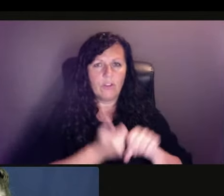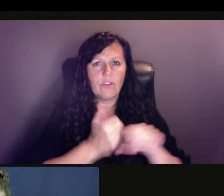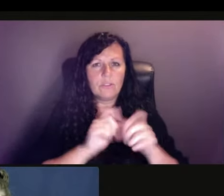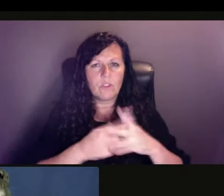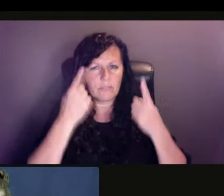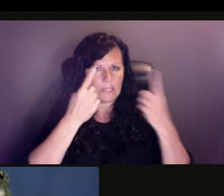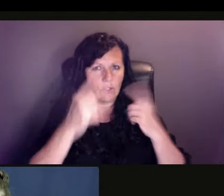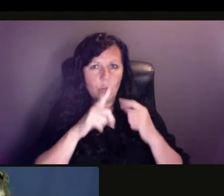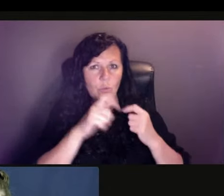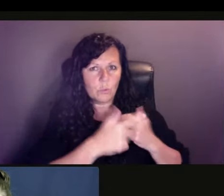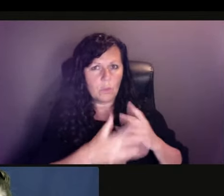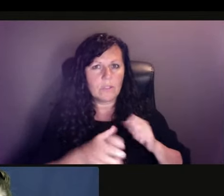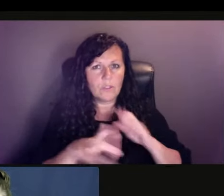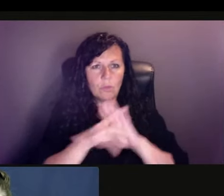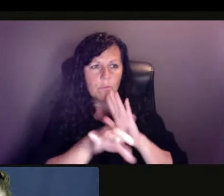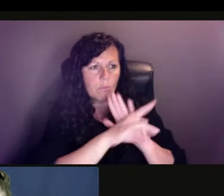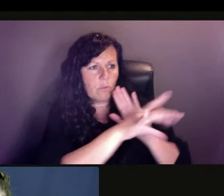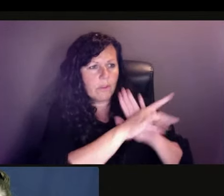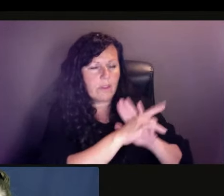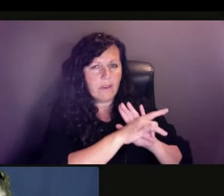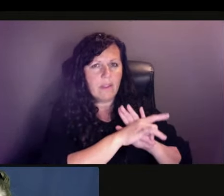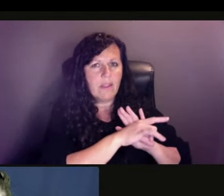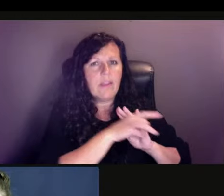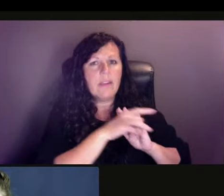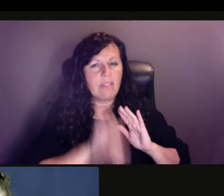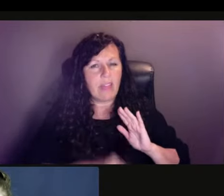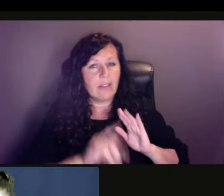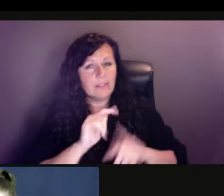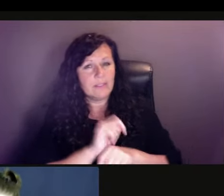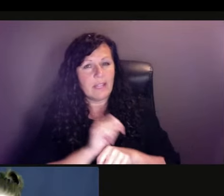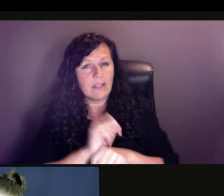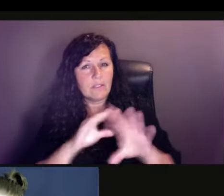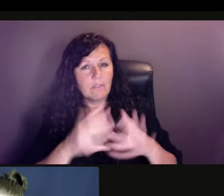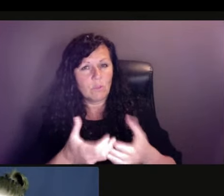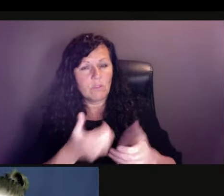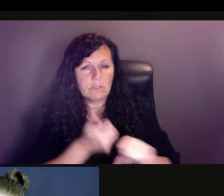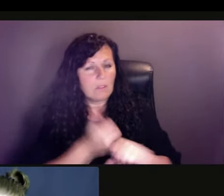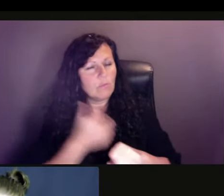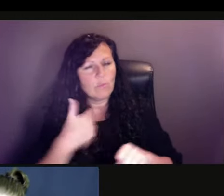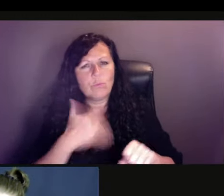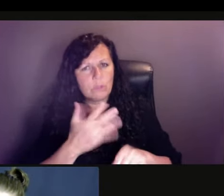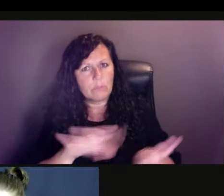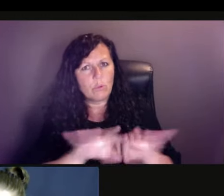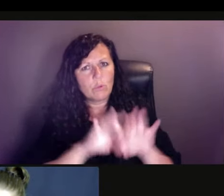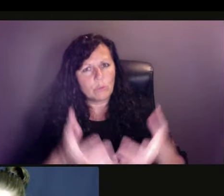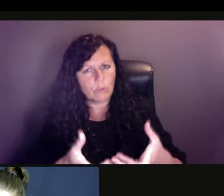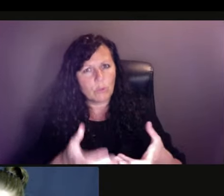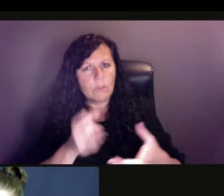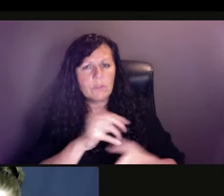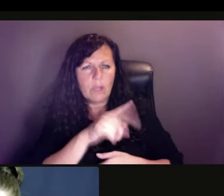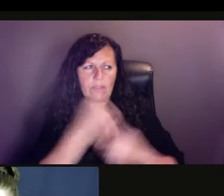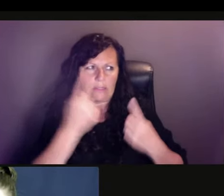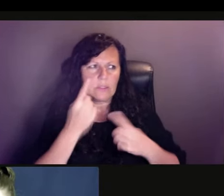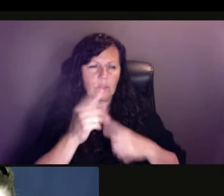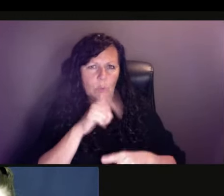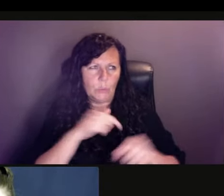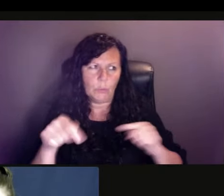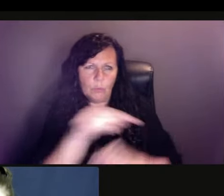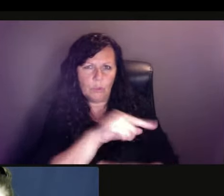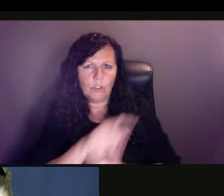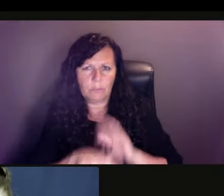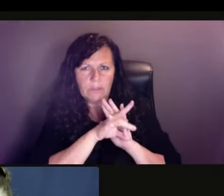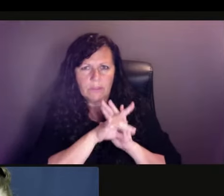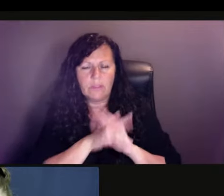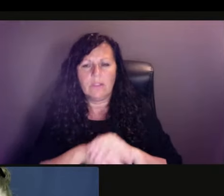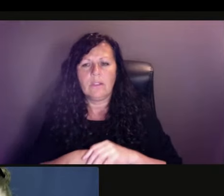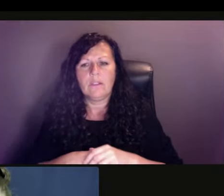to appoint, because that's an important task force. And we ultimately took that task force's recommendation and made